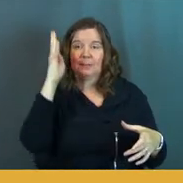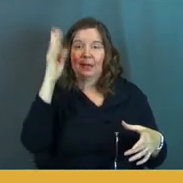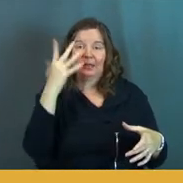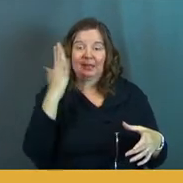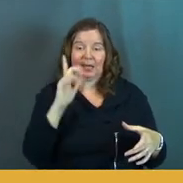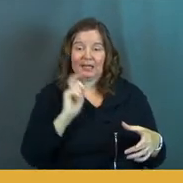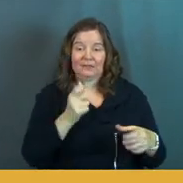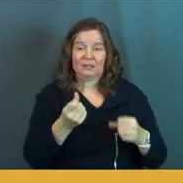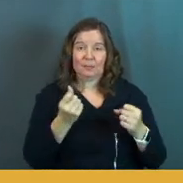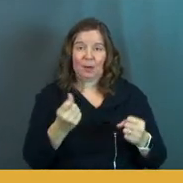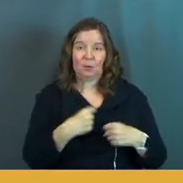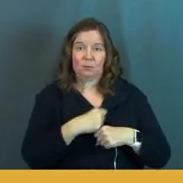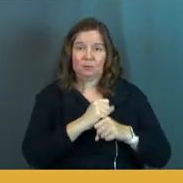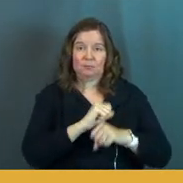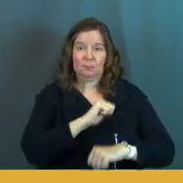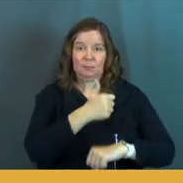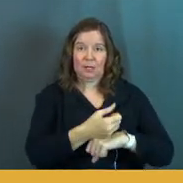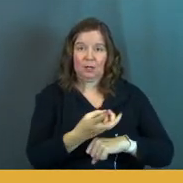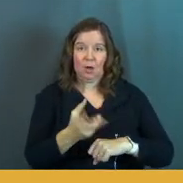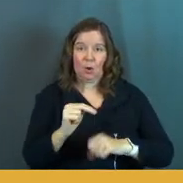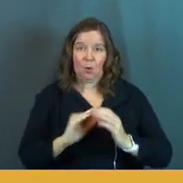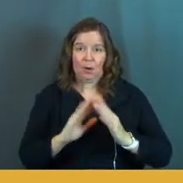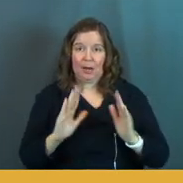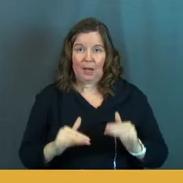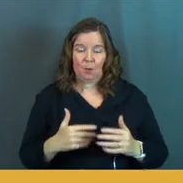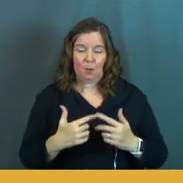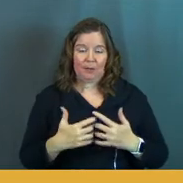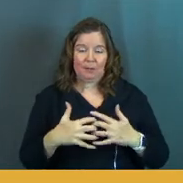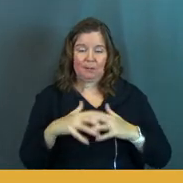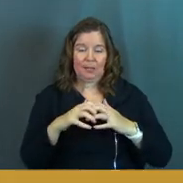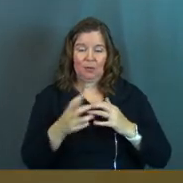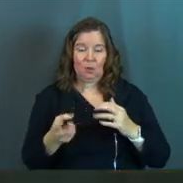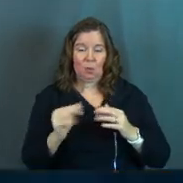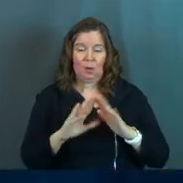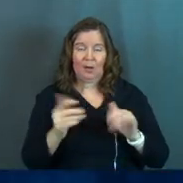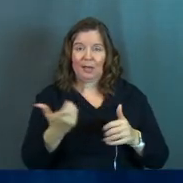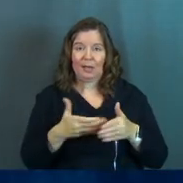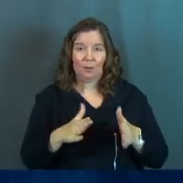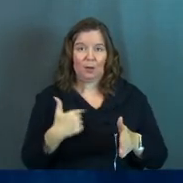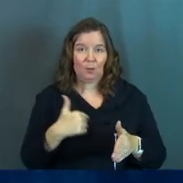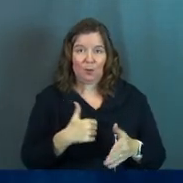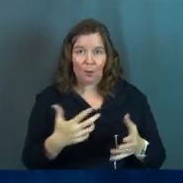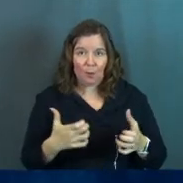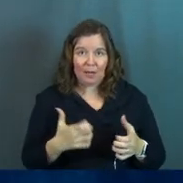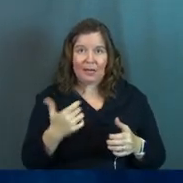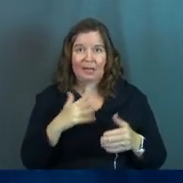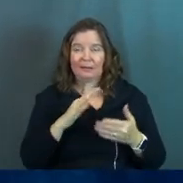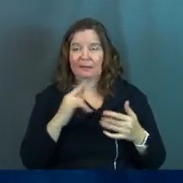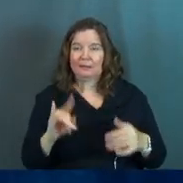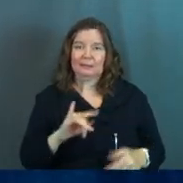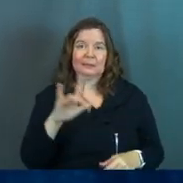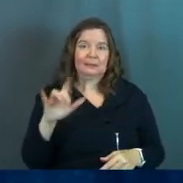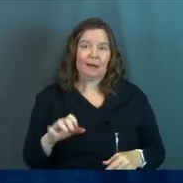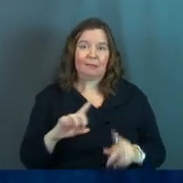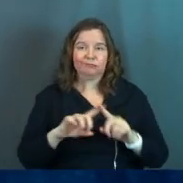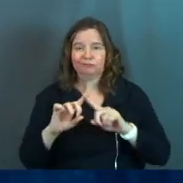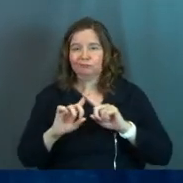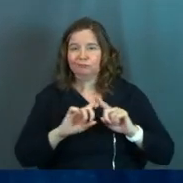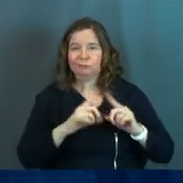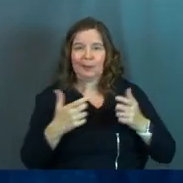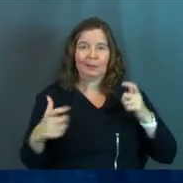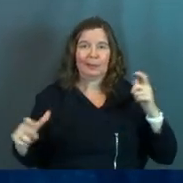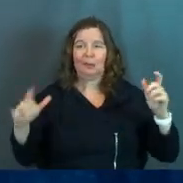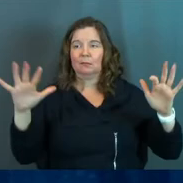that God gives us a power to build our own house there. And we can build our own house any way that we would like, you know, and any style that we would like, and is